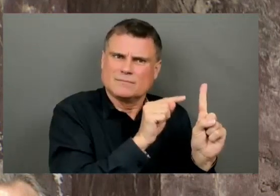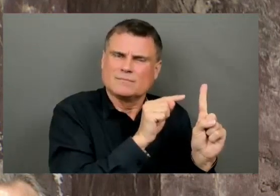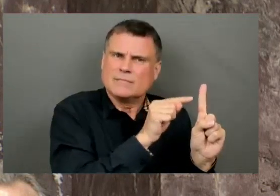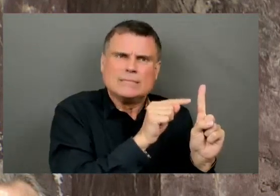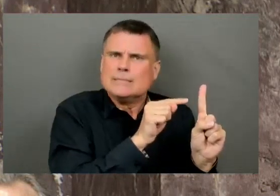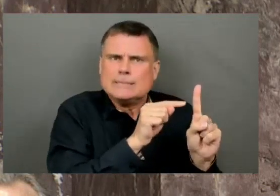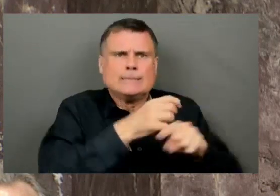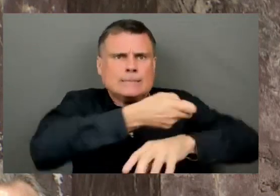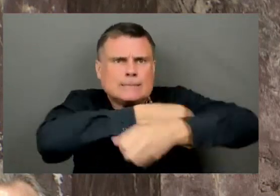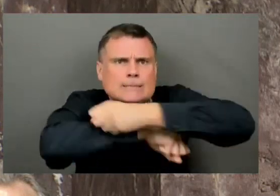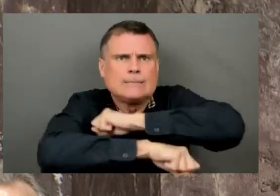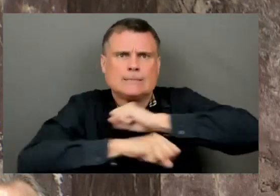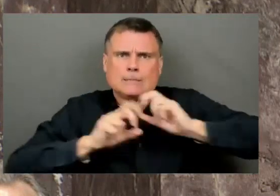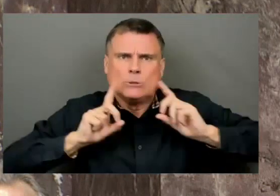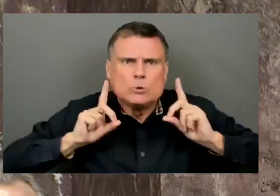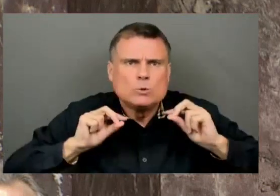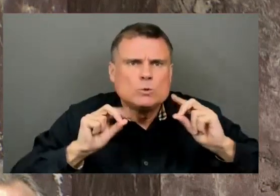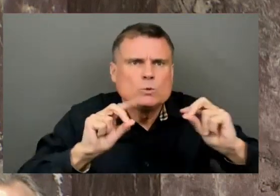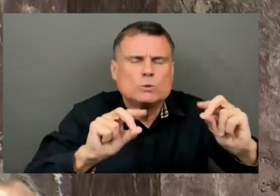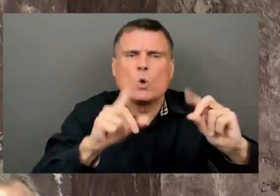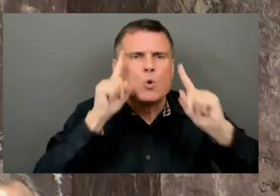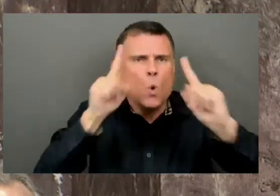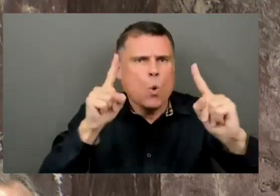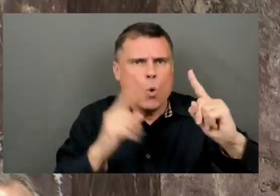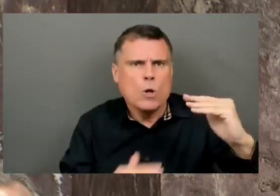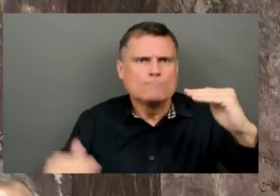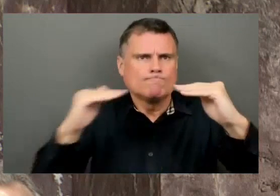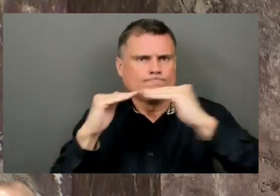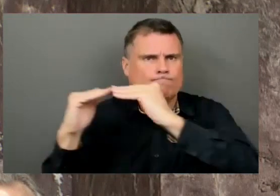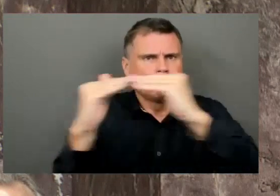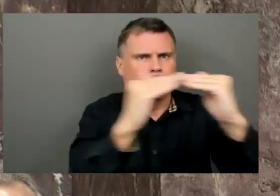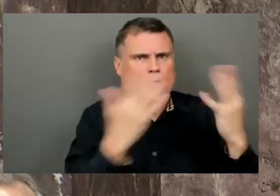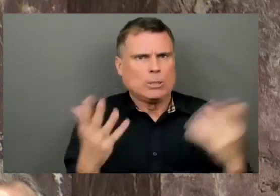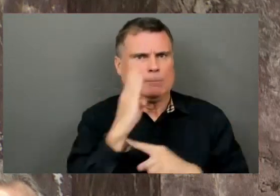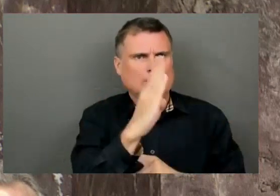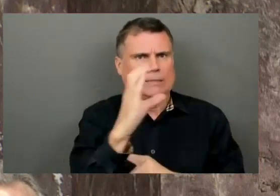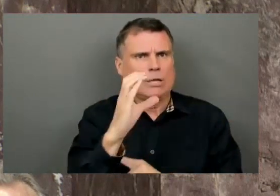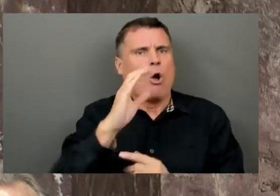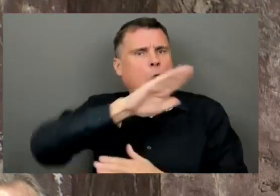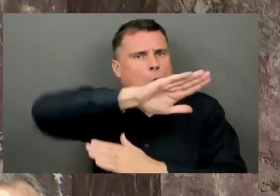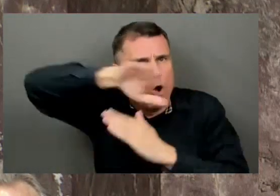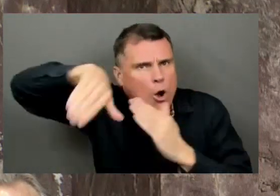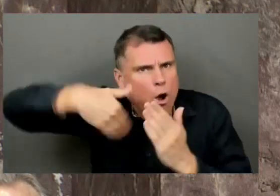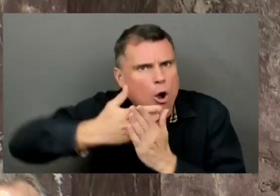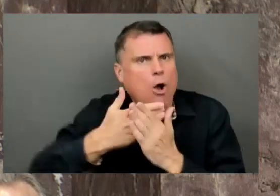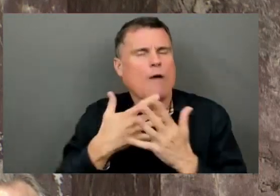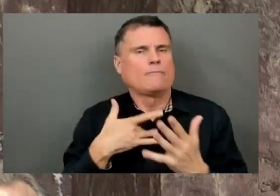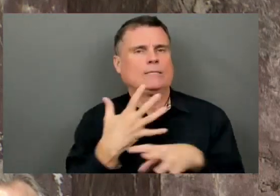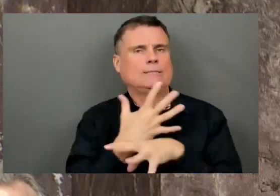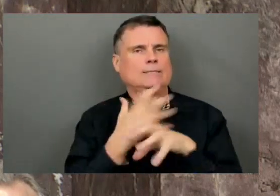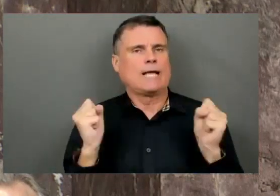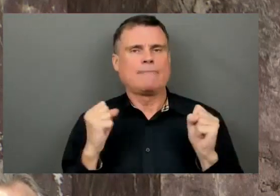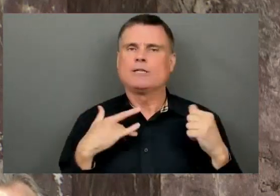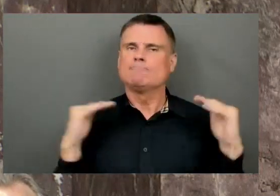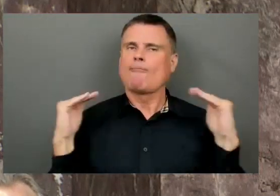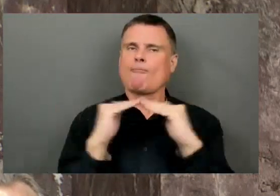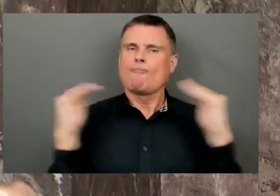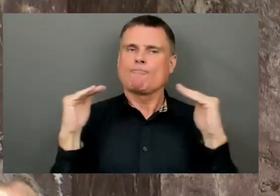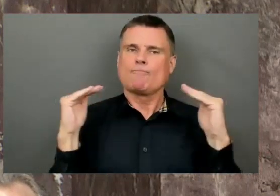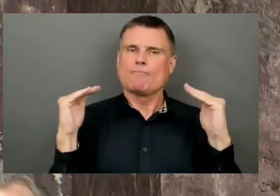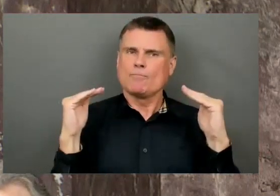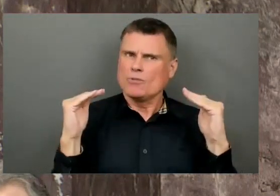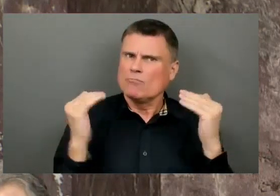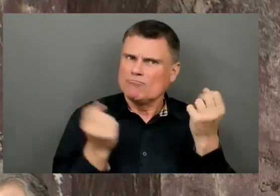Columbia. That's what I think British Columbians see. In fact, I think most British Columbians know that about our Premier.